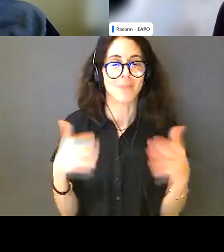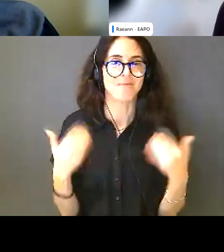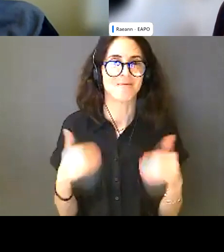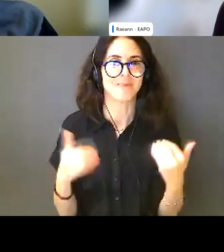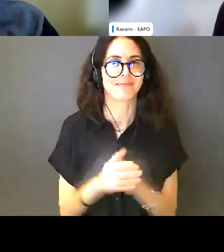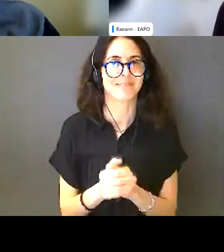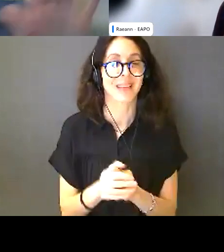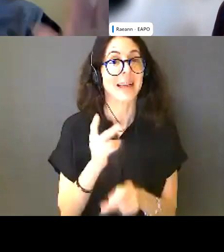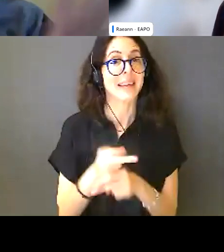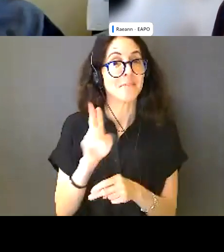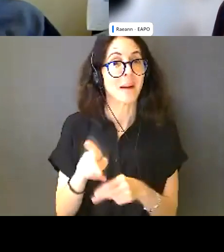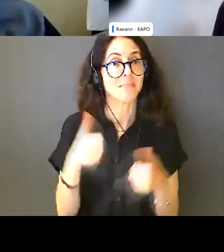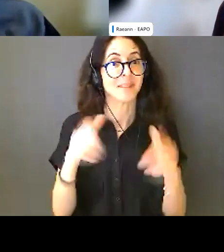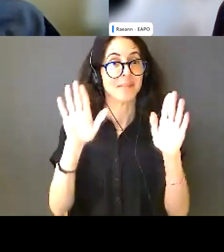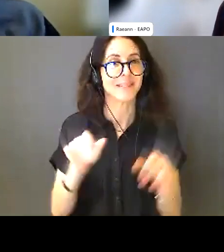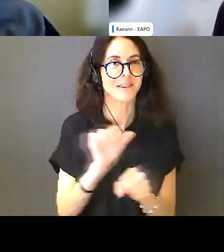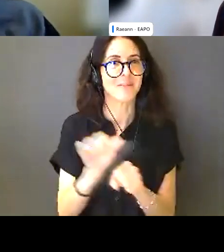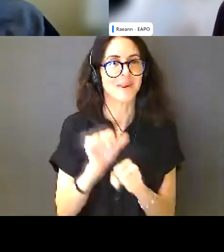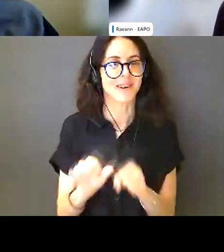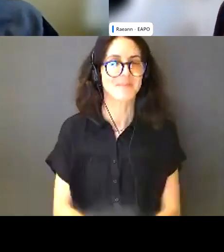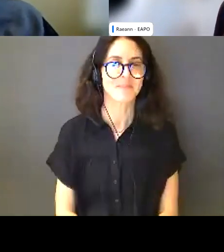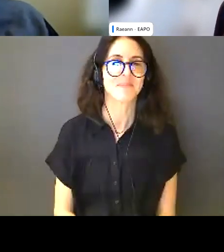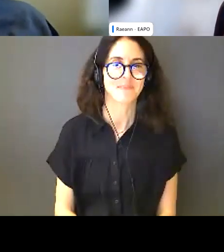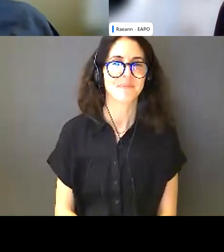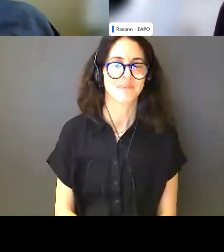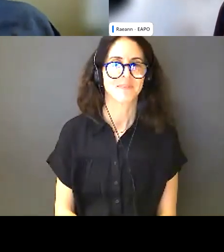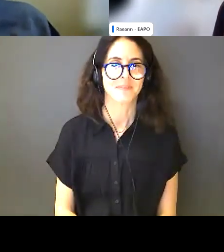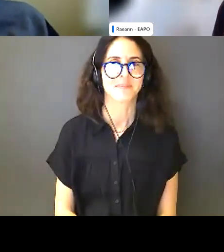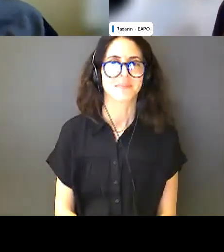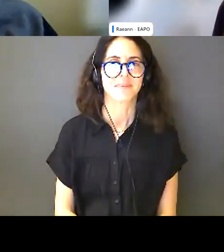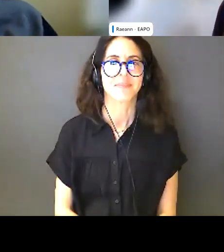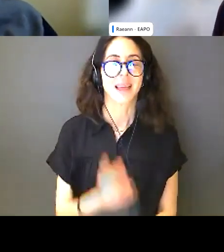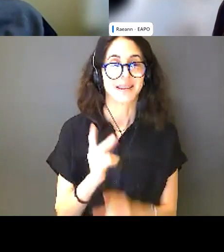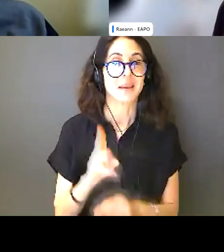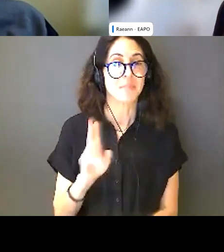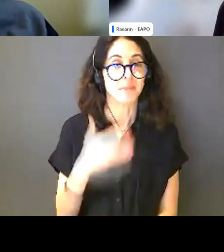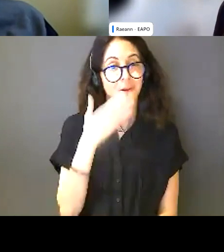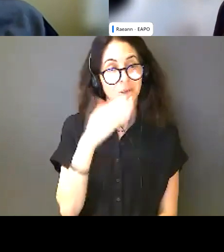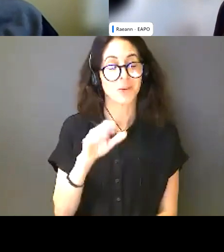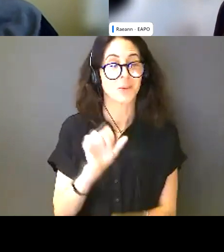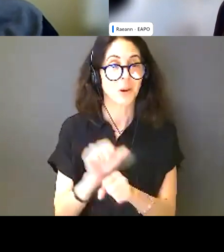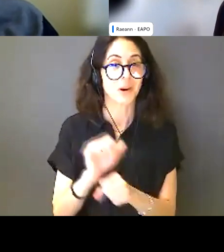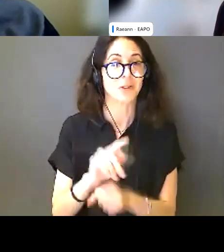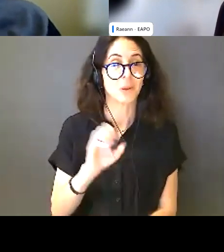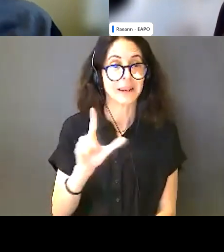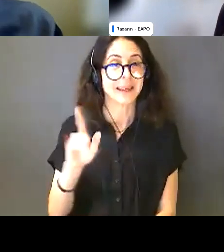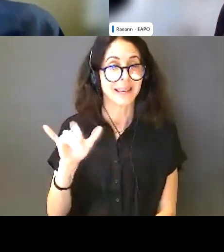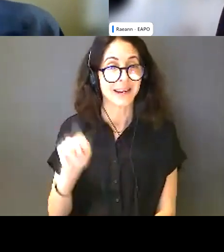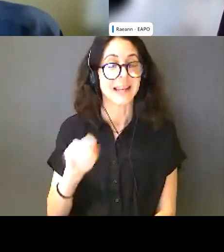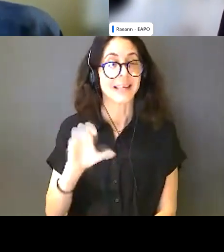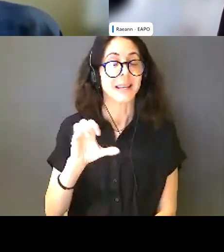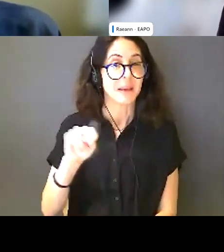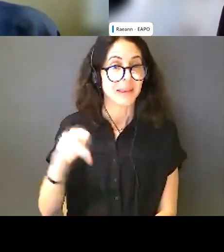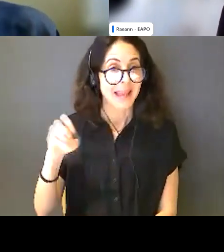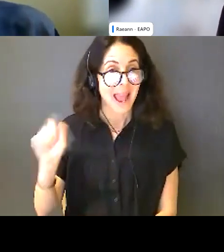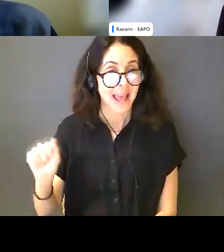keep up the good work, both of you, and the Toolkit, Future Us, CNPEA. When Rayanne and I